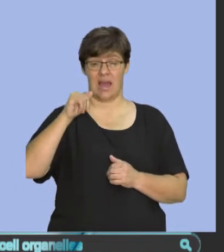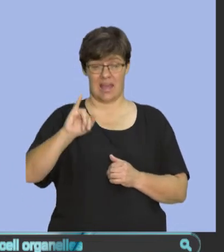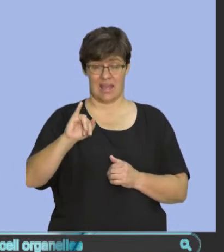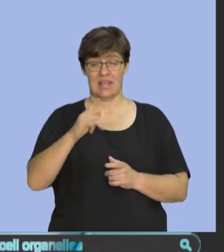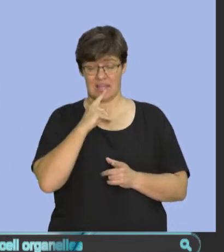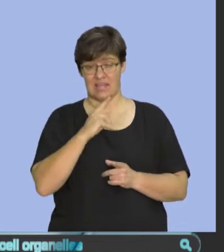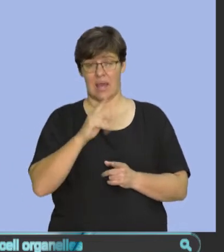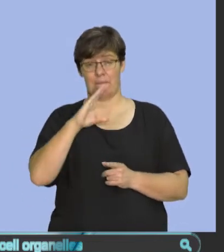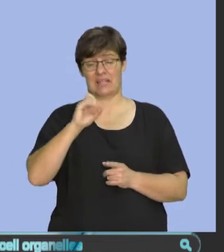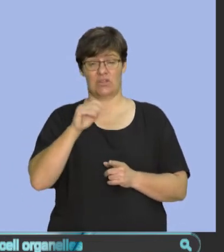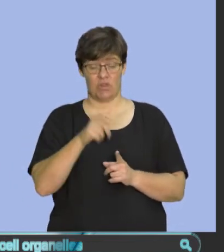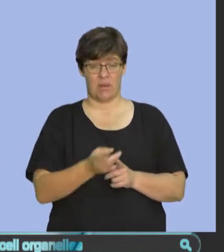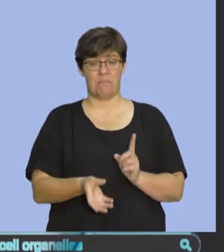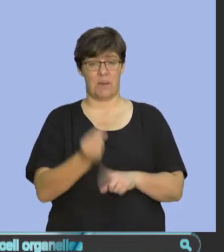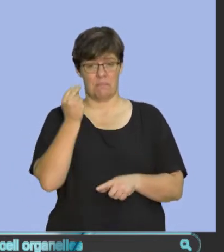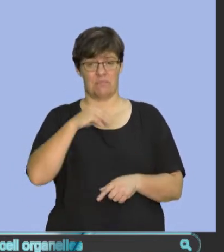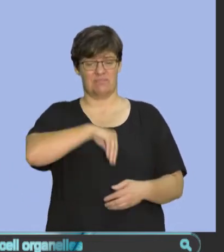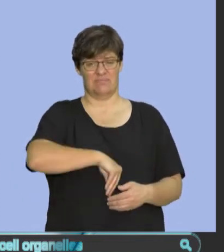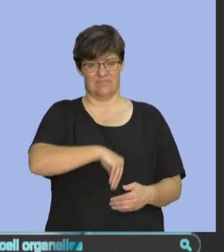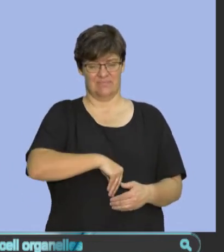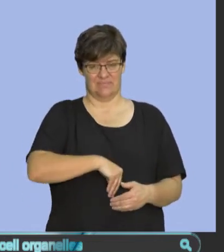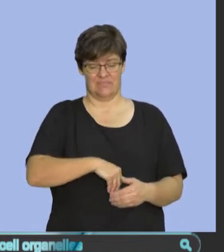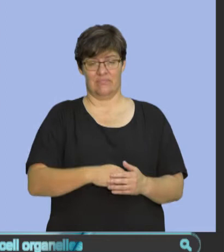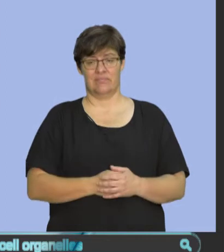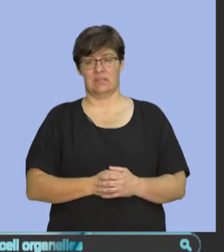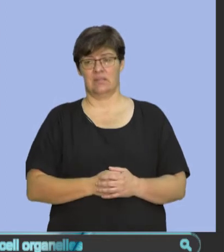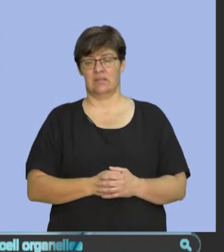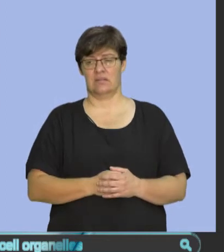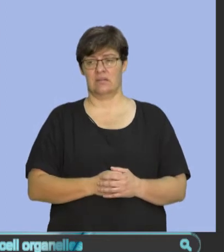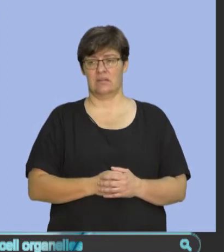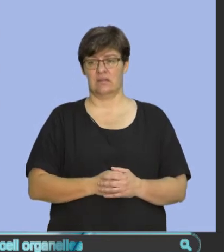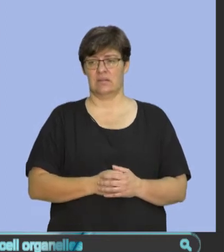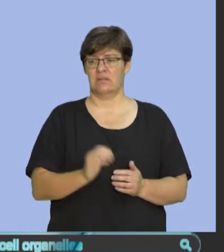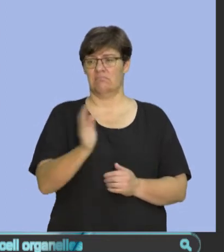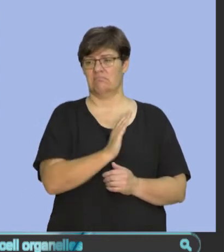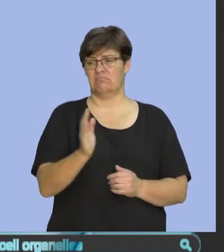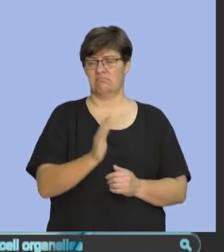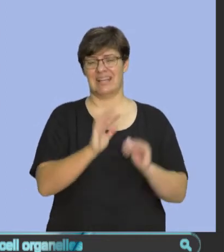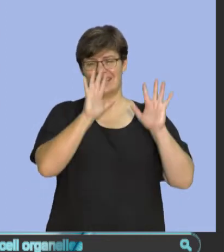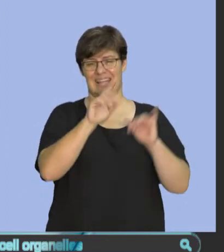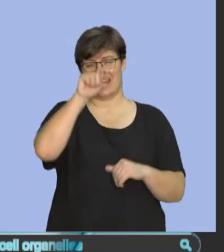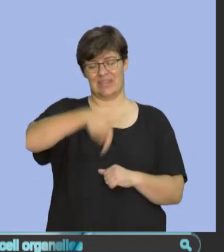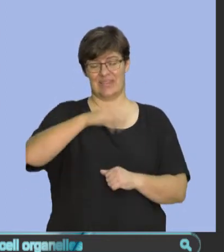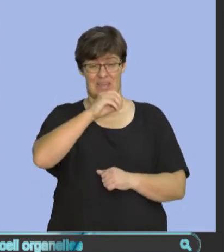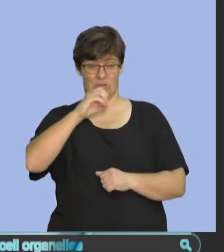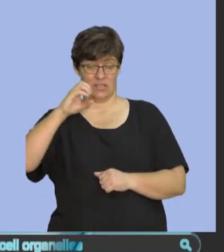found in your intestinal flora, are between, again, 10,000 micrometers in length.